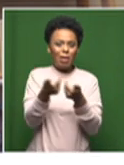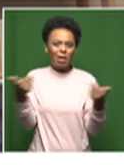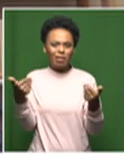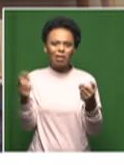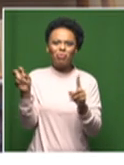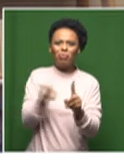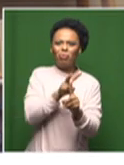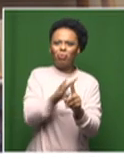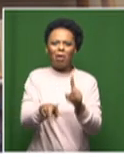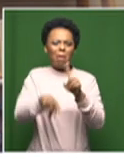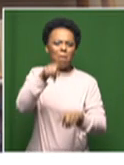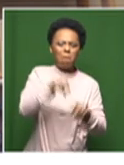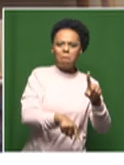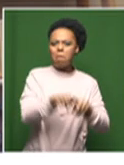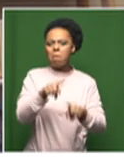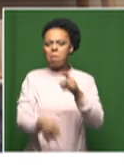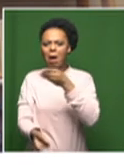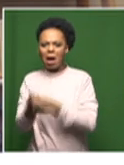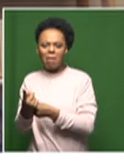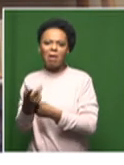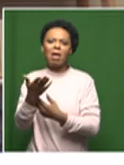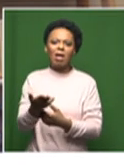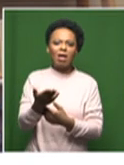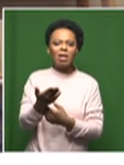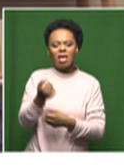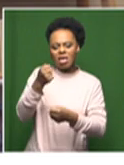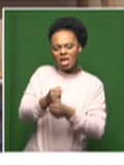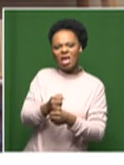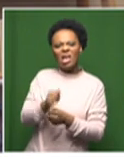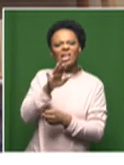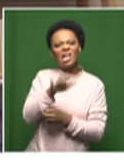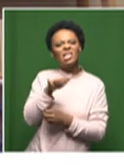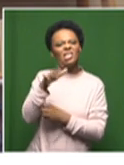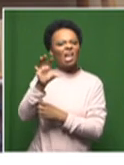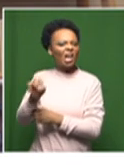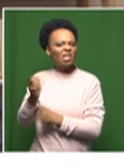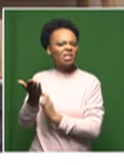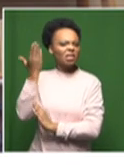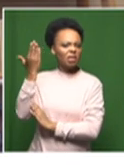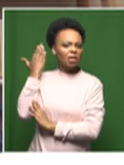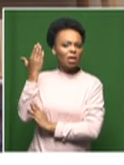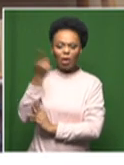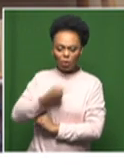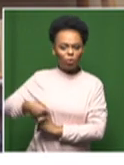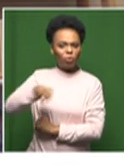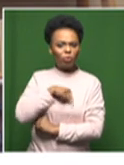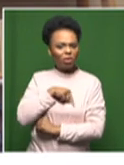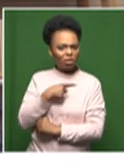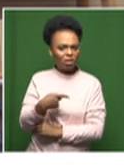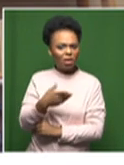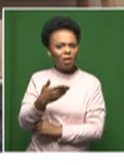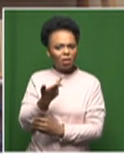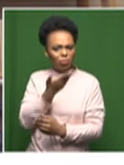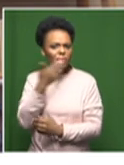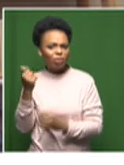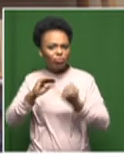era was that first few years of the 1990s. So we were trying our best to prevent that